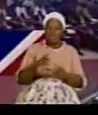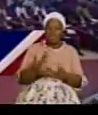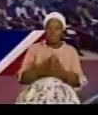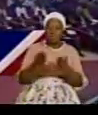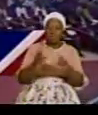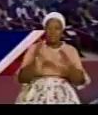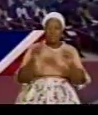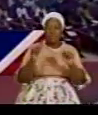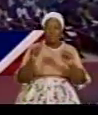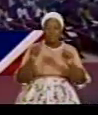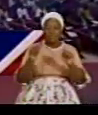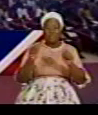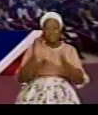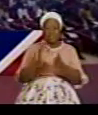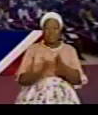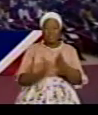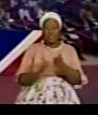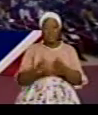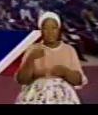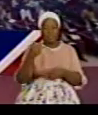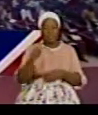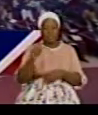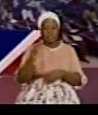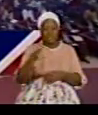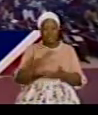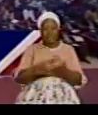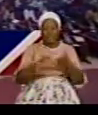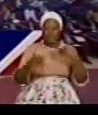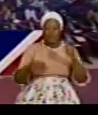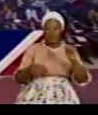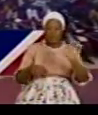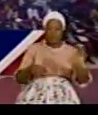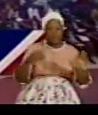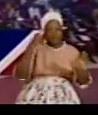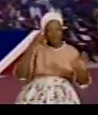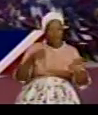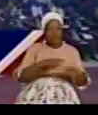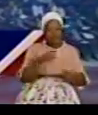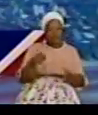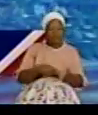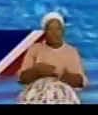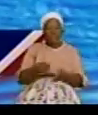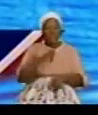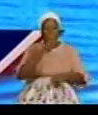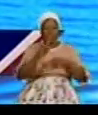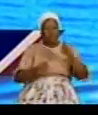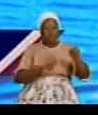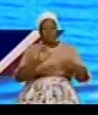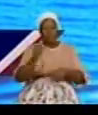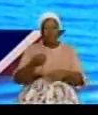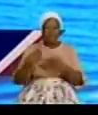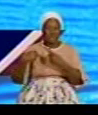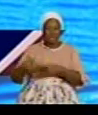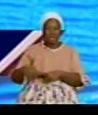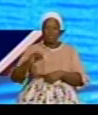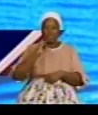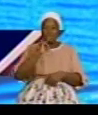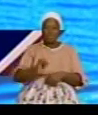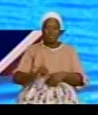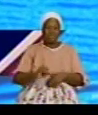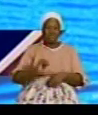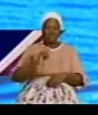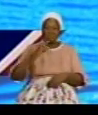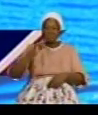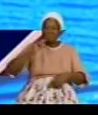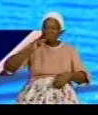13, reading from verse 15, for this people's heart is wax